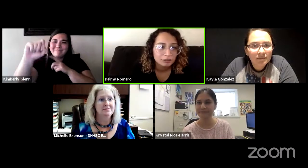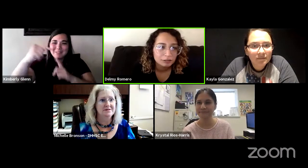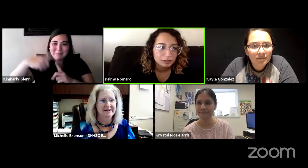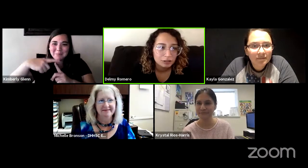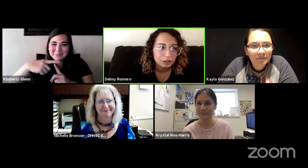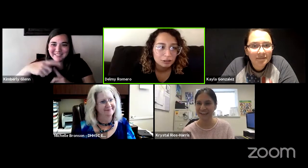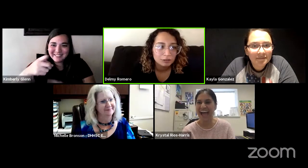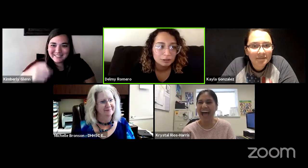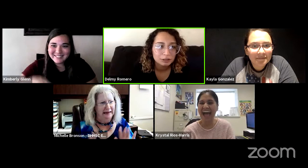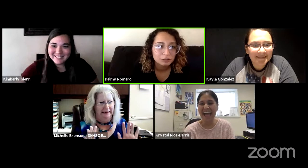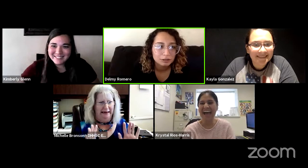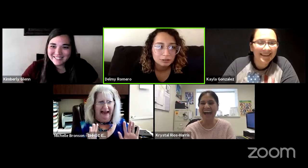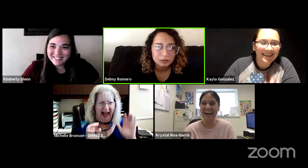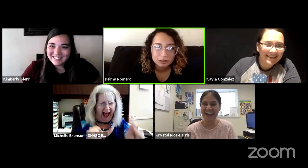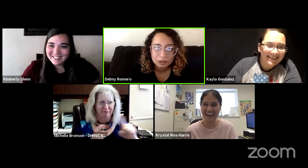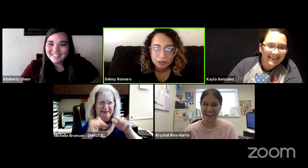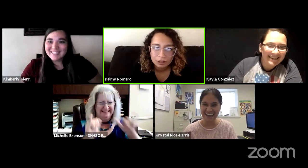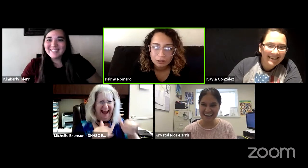Michelle,